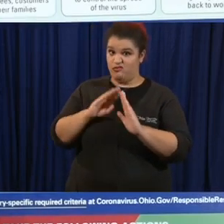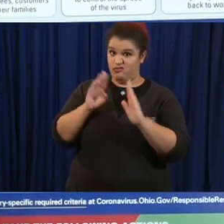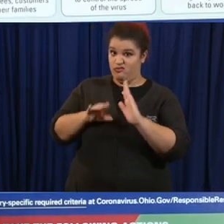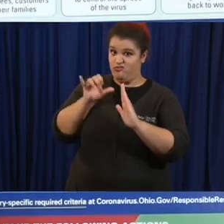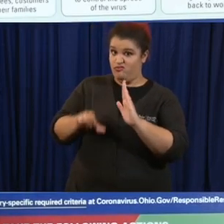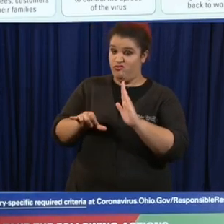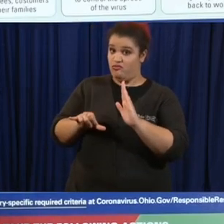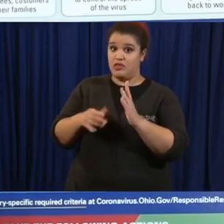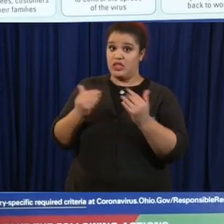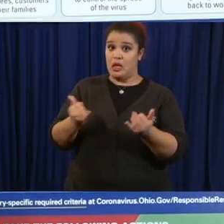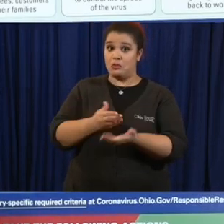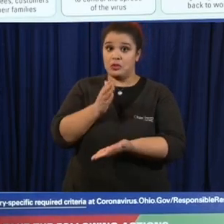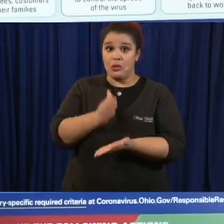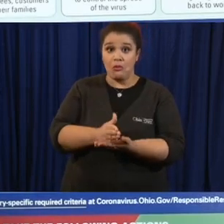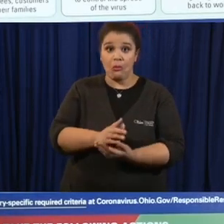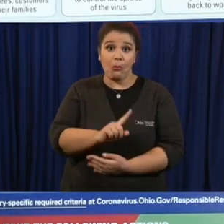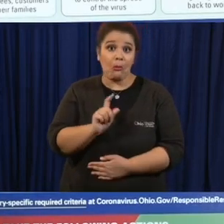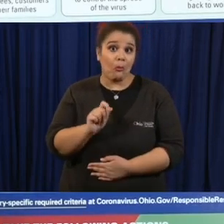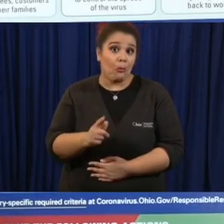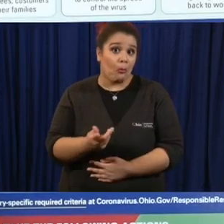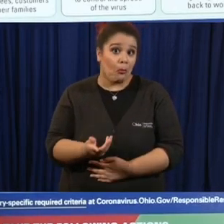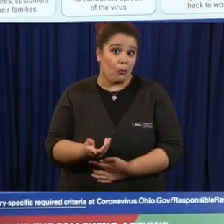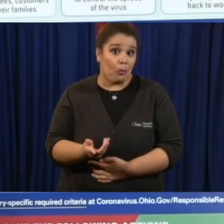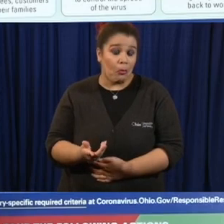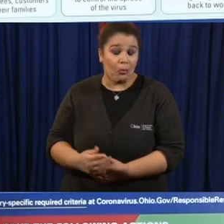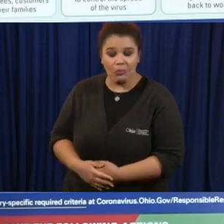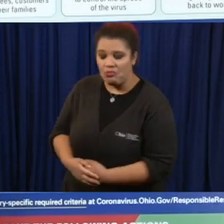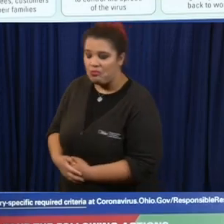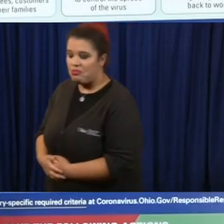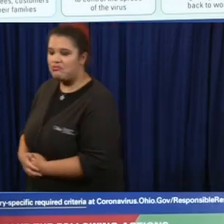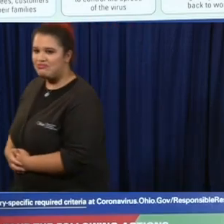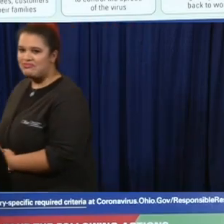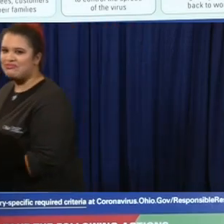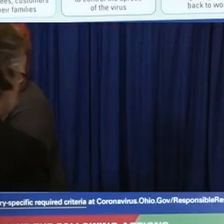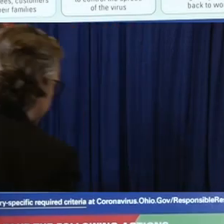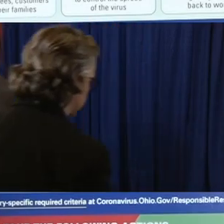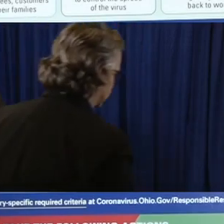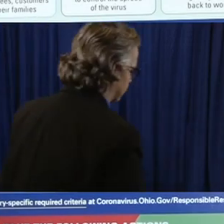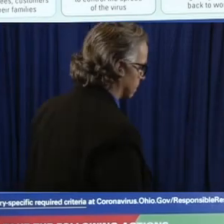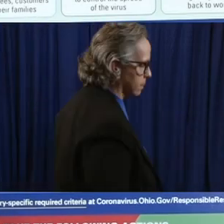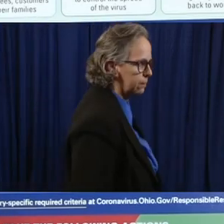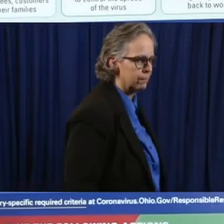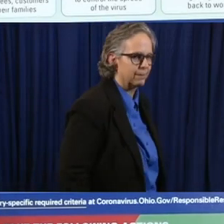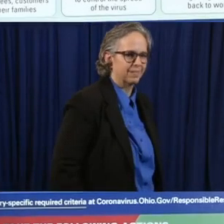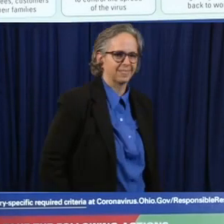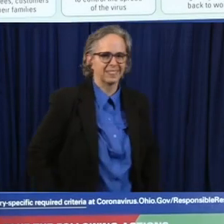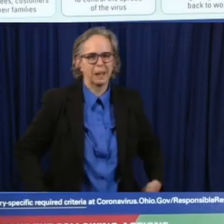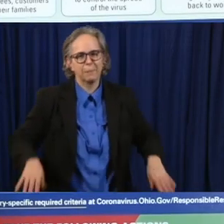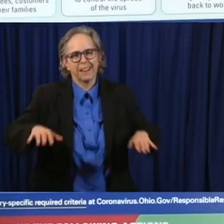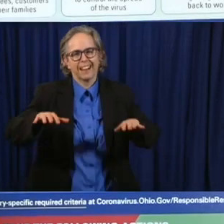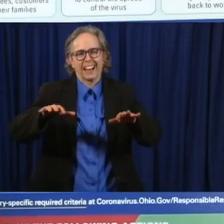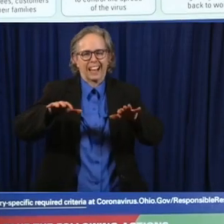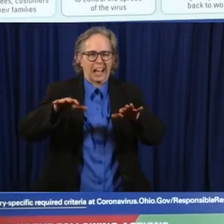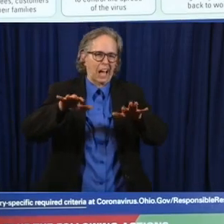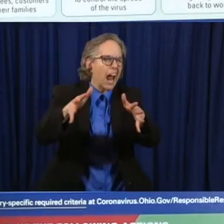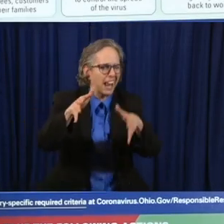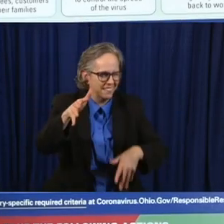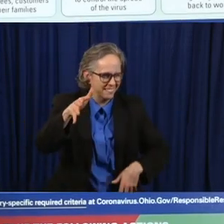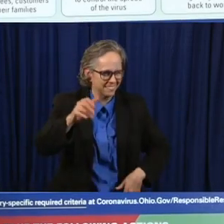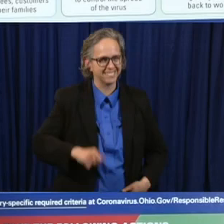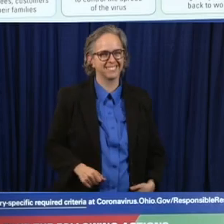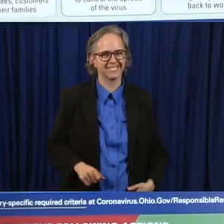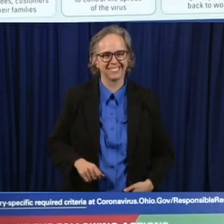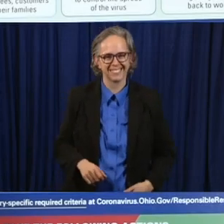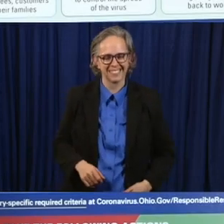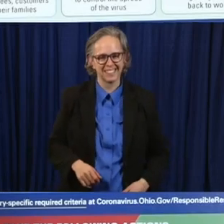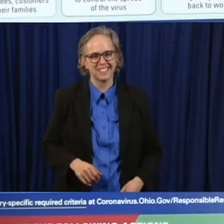Well, I think that if you look at what we're really asking people